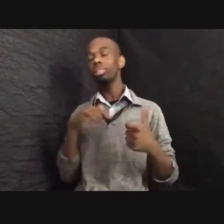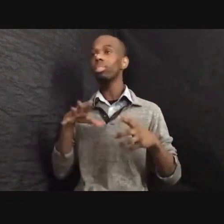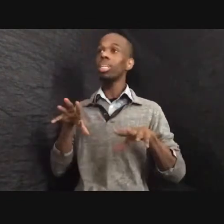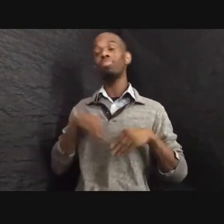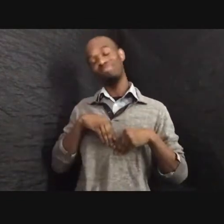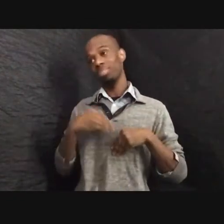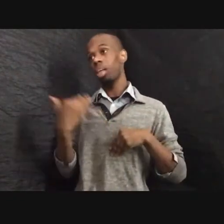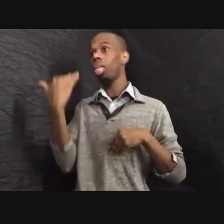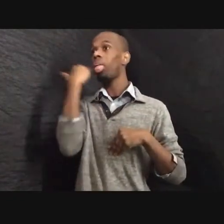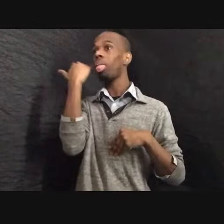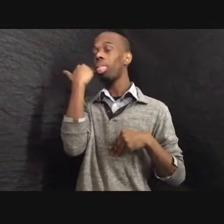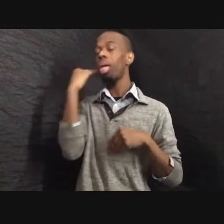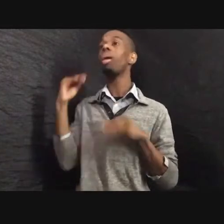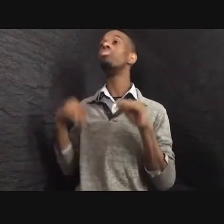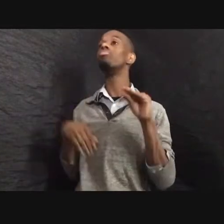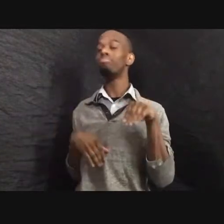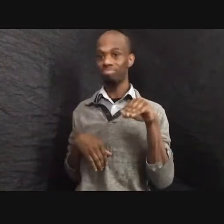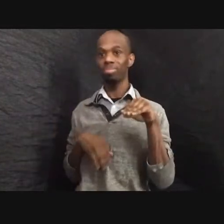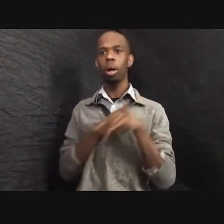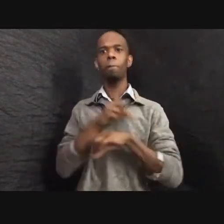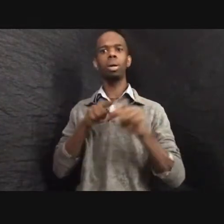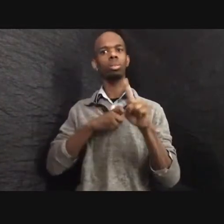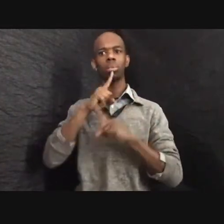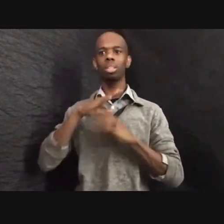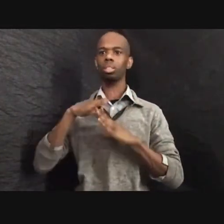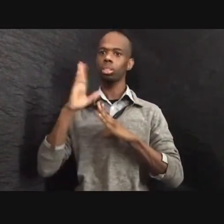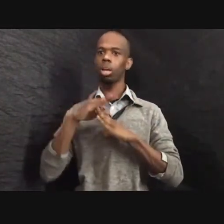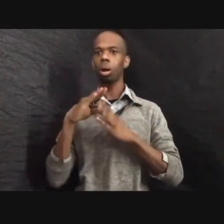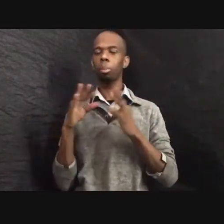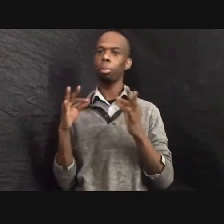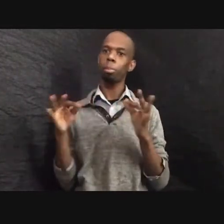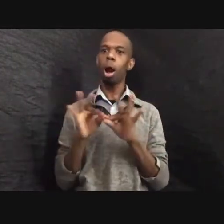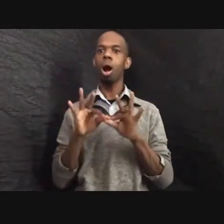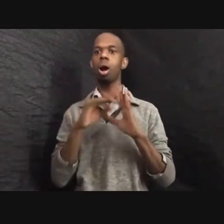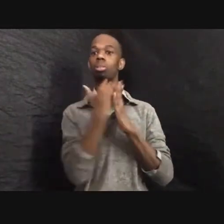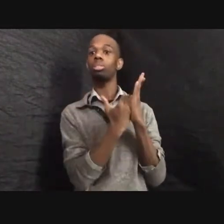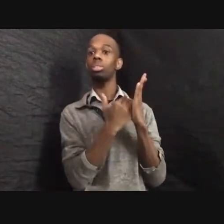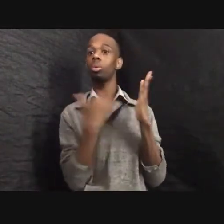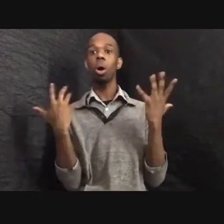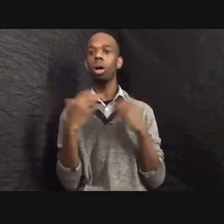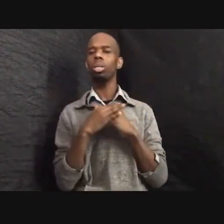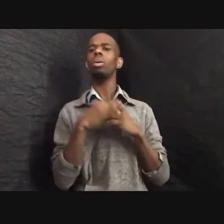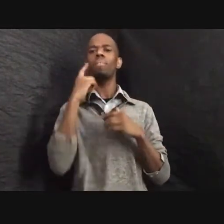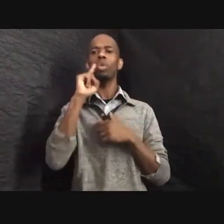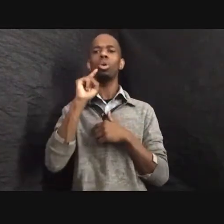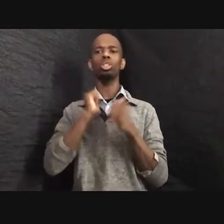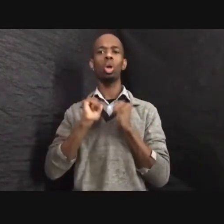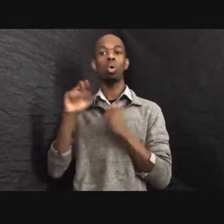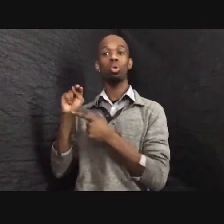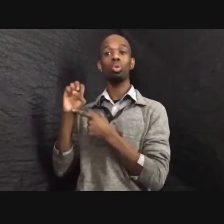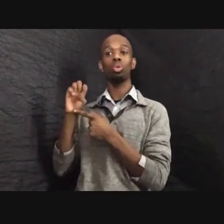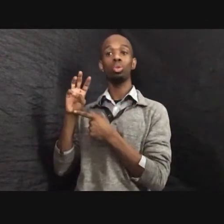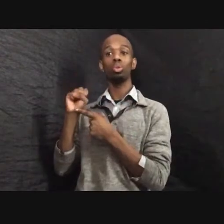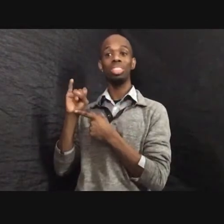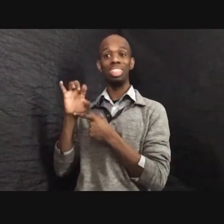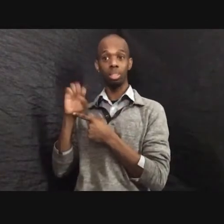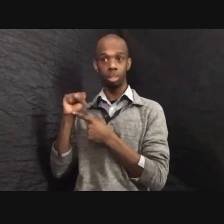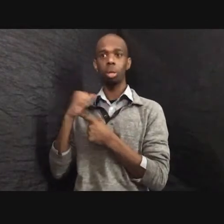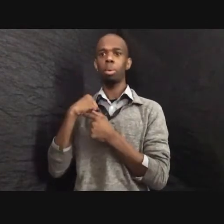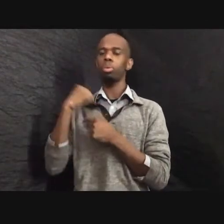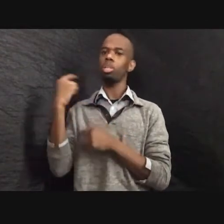But I think the biggest lesson I've learned was actually in the show Newsies, where I was the one Black person on the whole entire